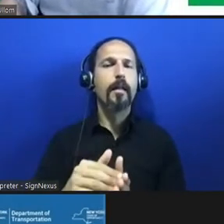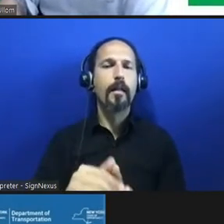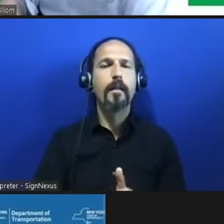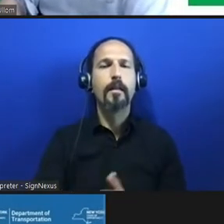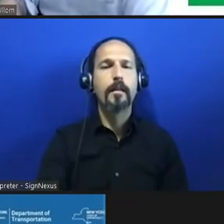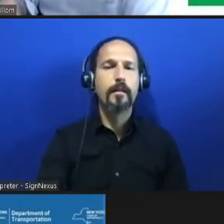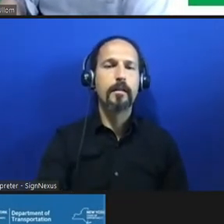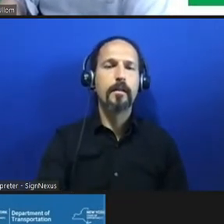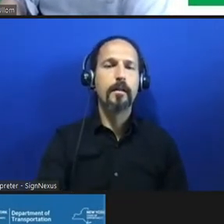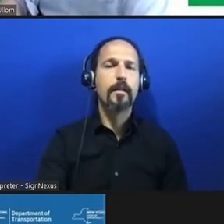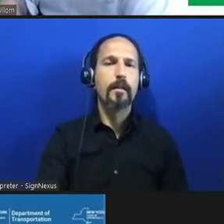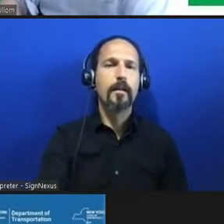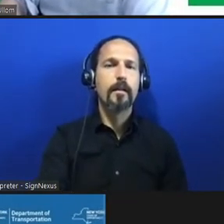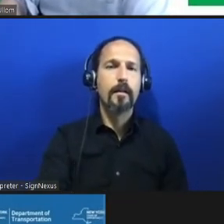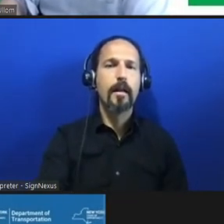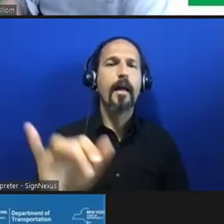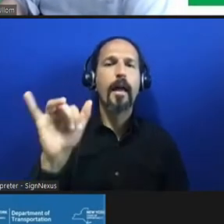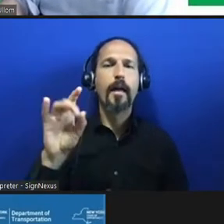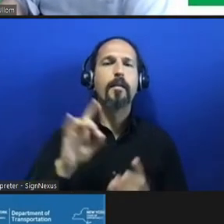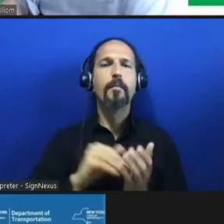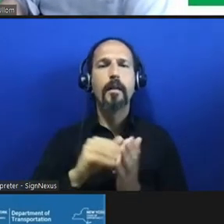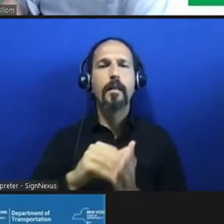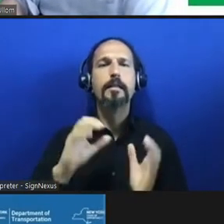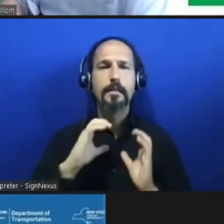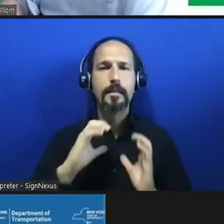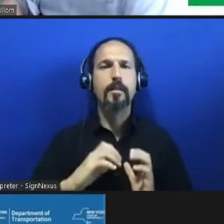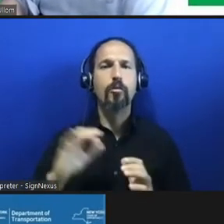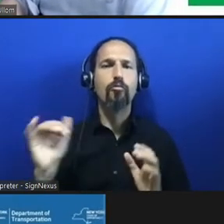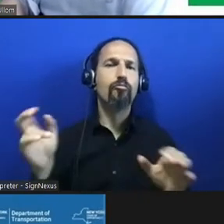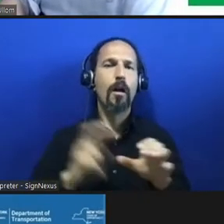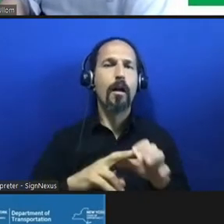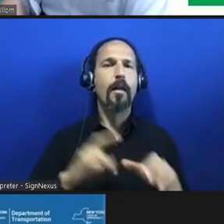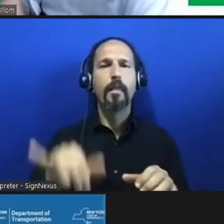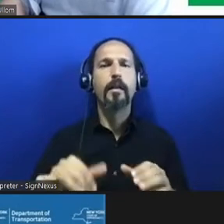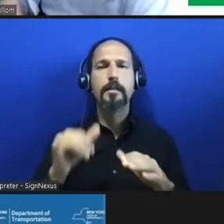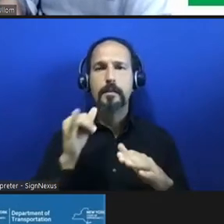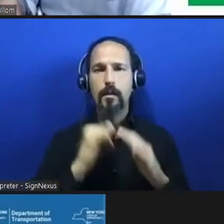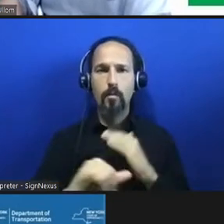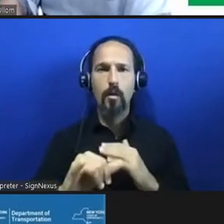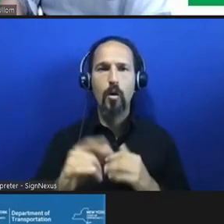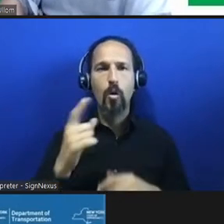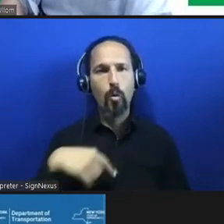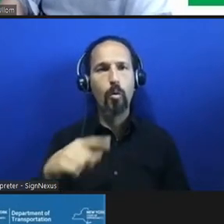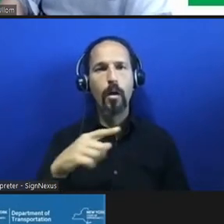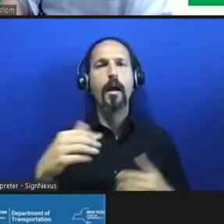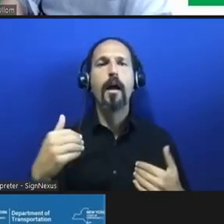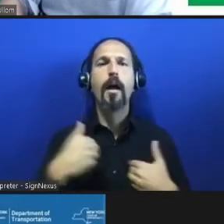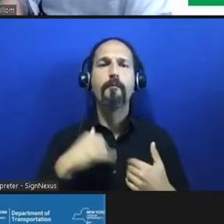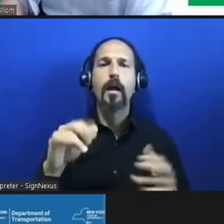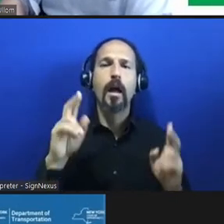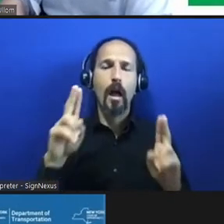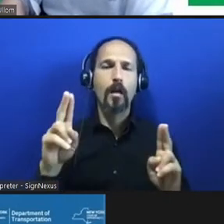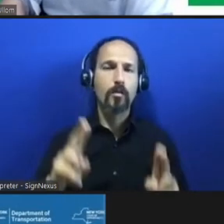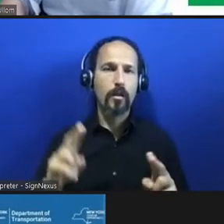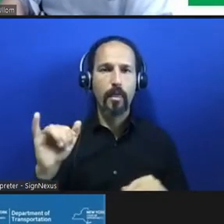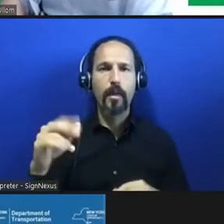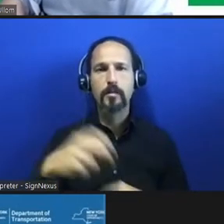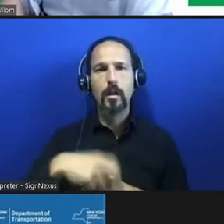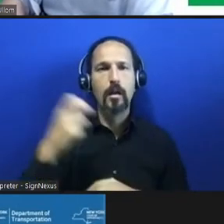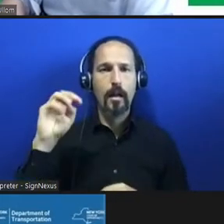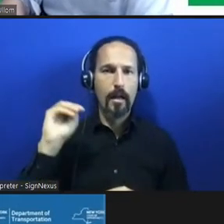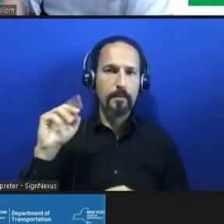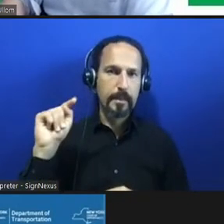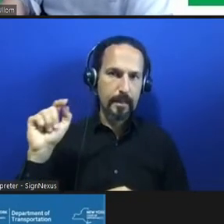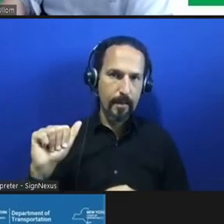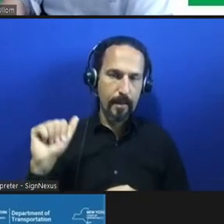million citizens who ride the subways uh we had a contract that was stolen by MTA